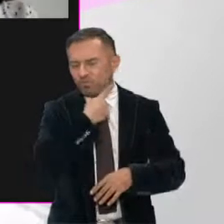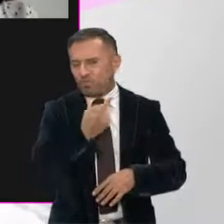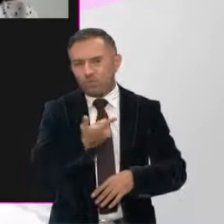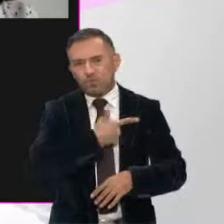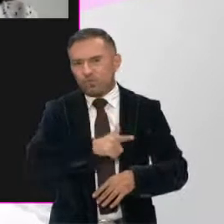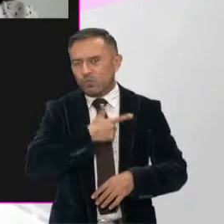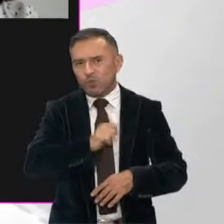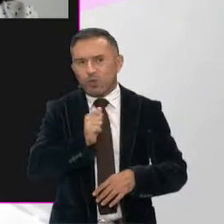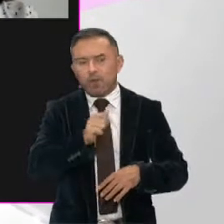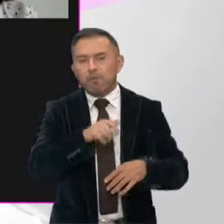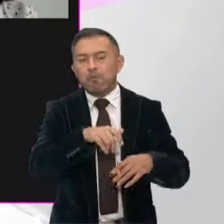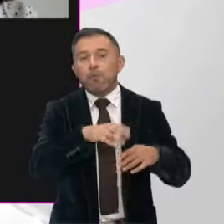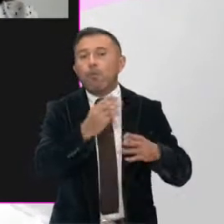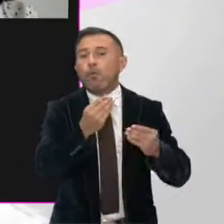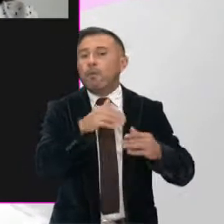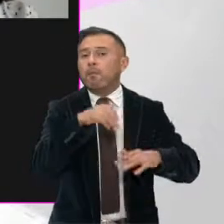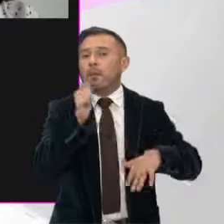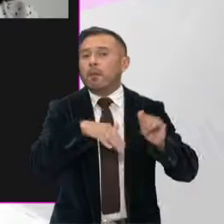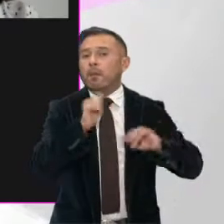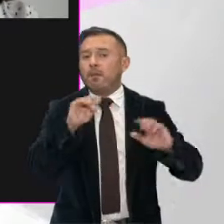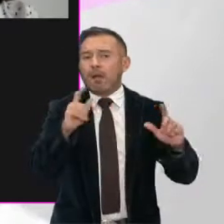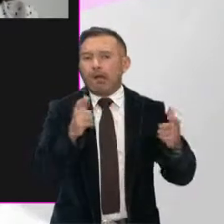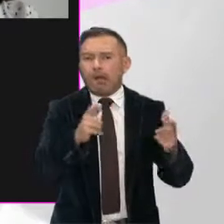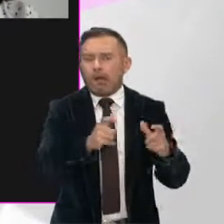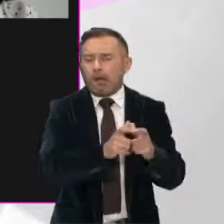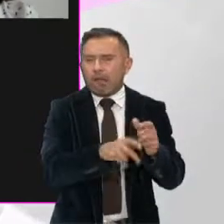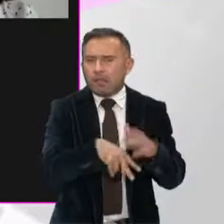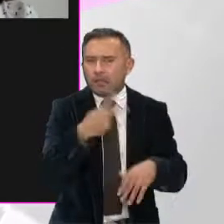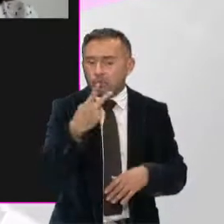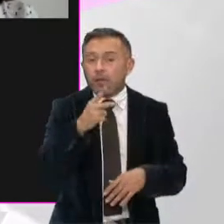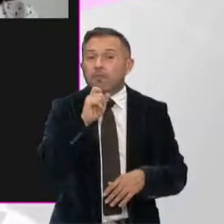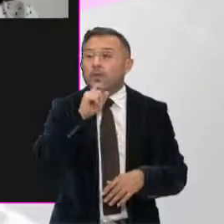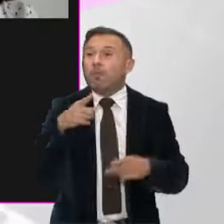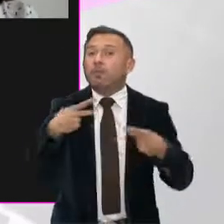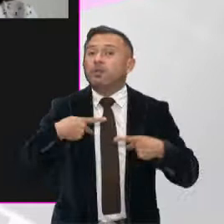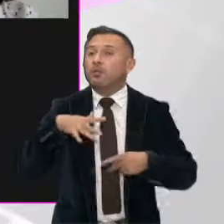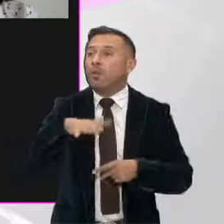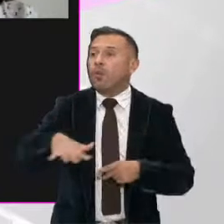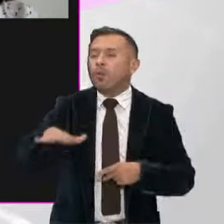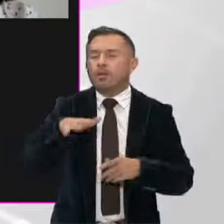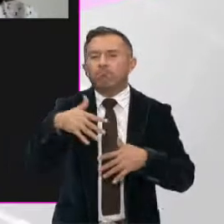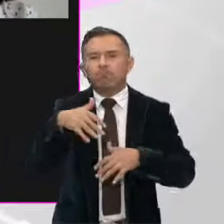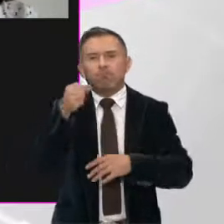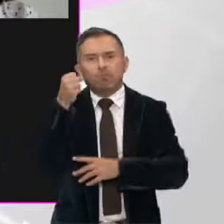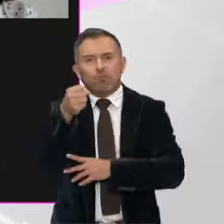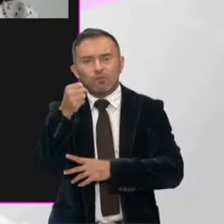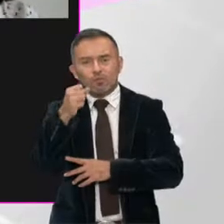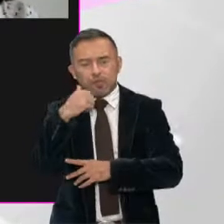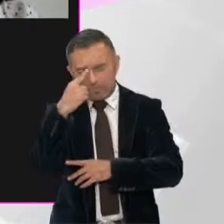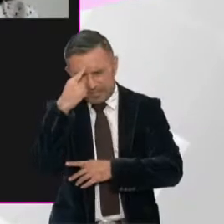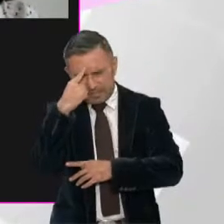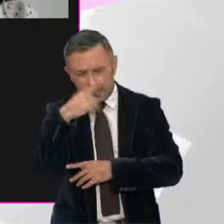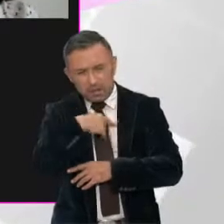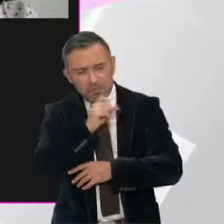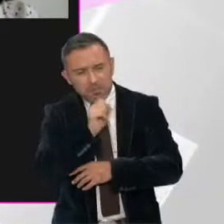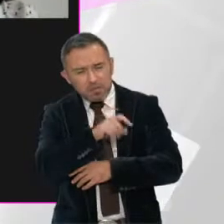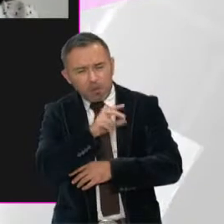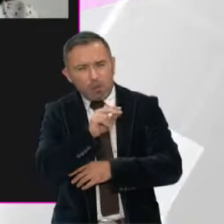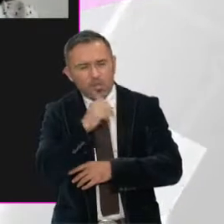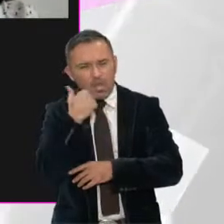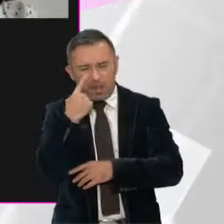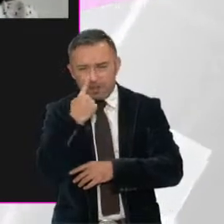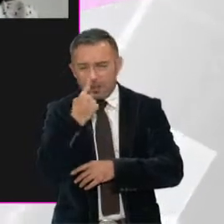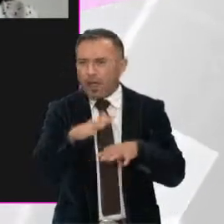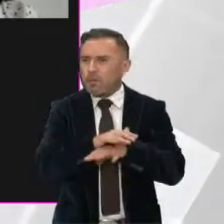parties, and the mobilization of citizens is looking for other